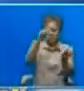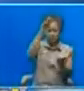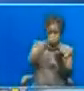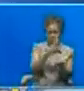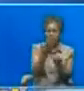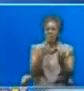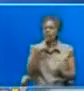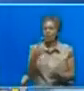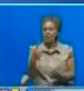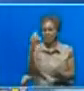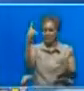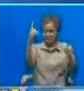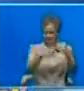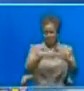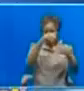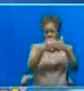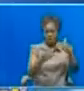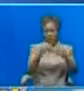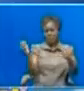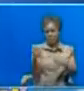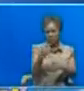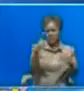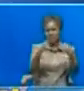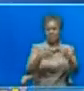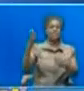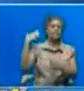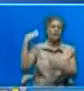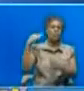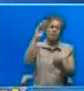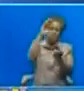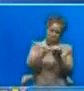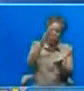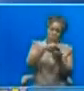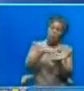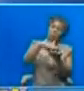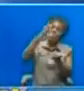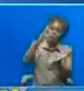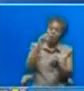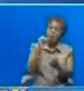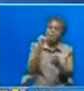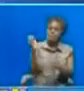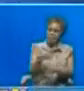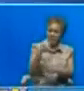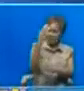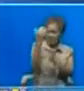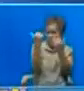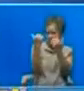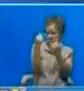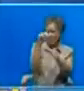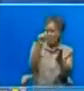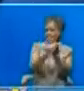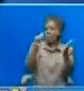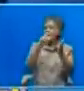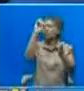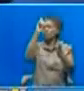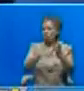compared to $106 6 months ago. With prices expected to drop even further in coming months, what impact is this likely